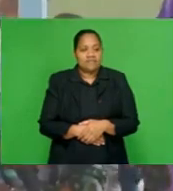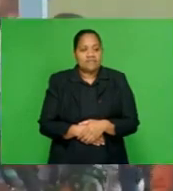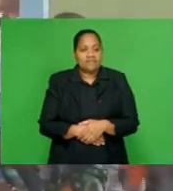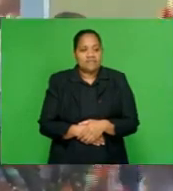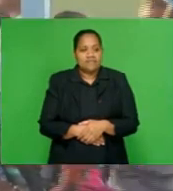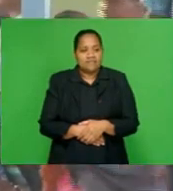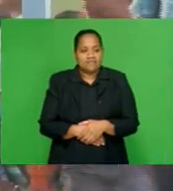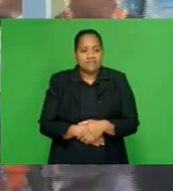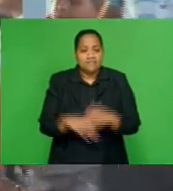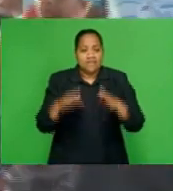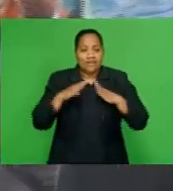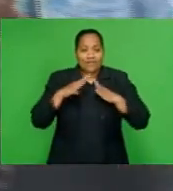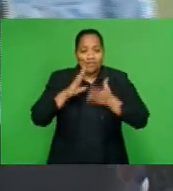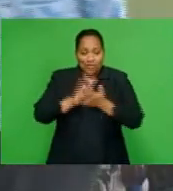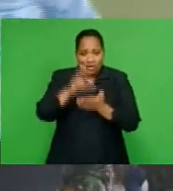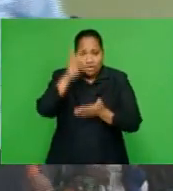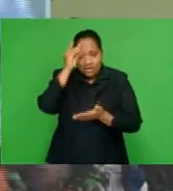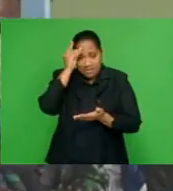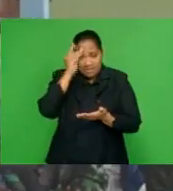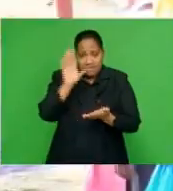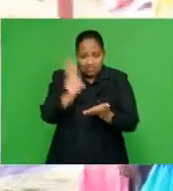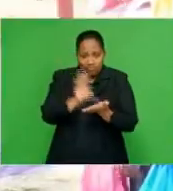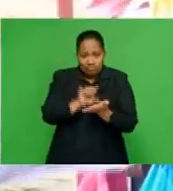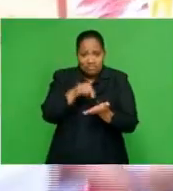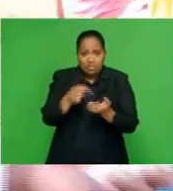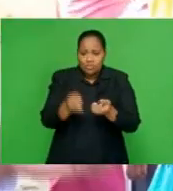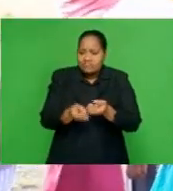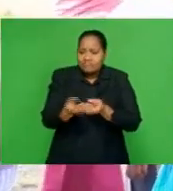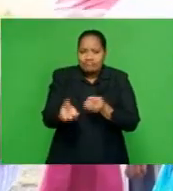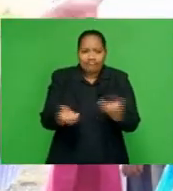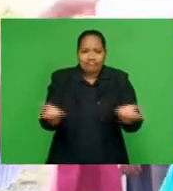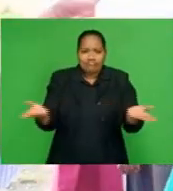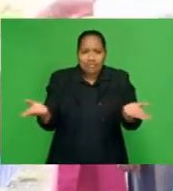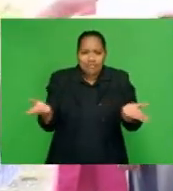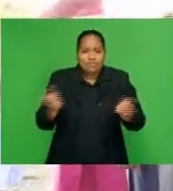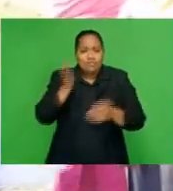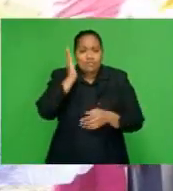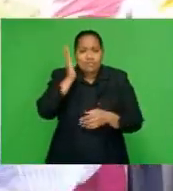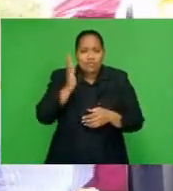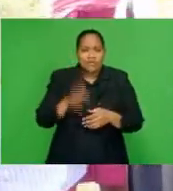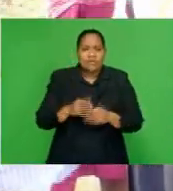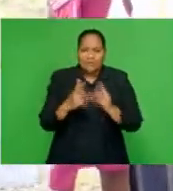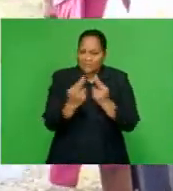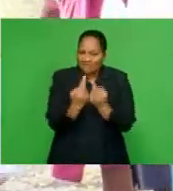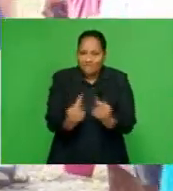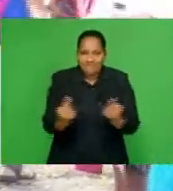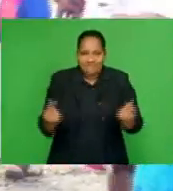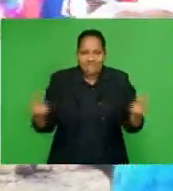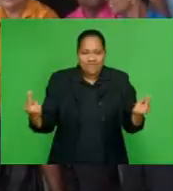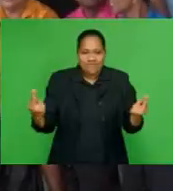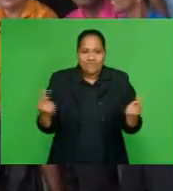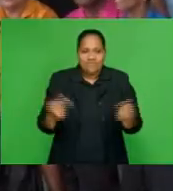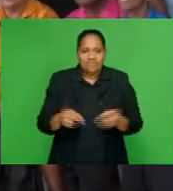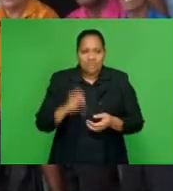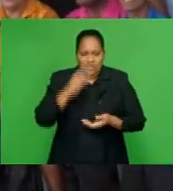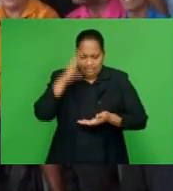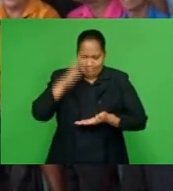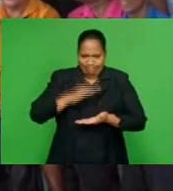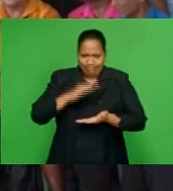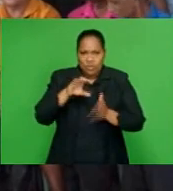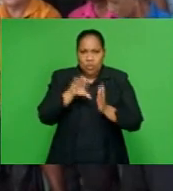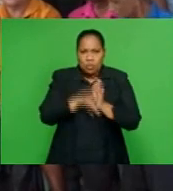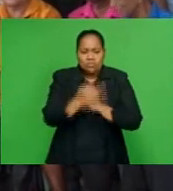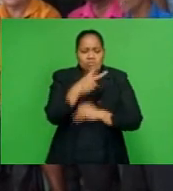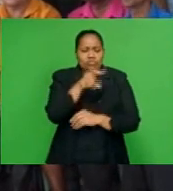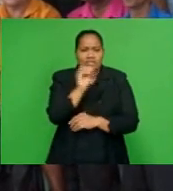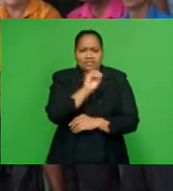The free education grants will be redistributed to schools by assigning resources more efficiently to cut costs by 20%